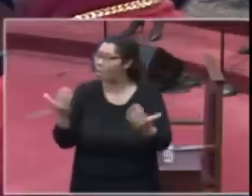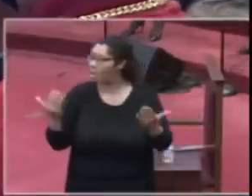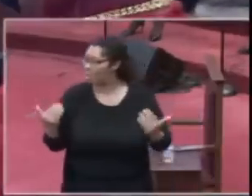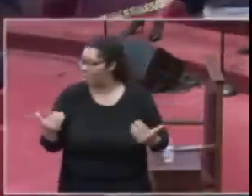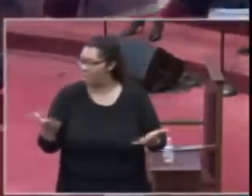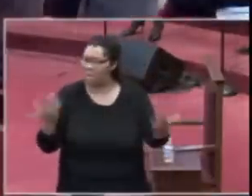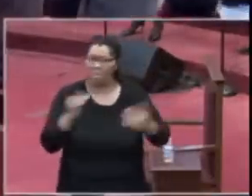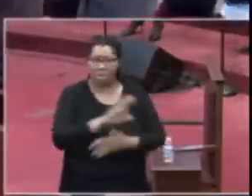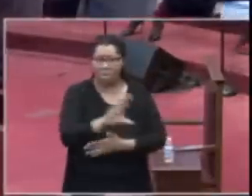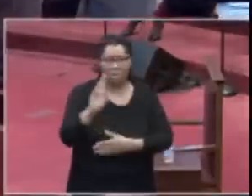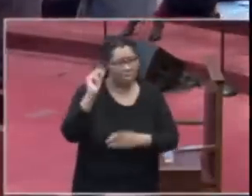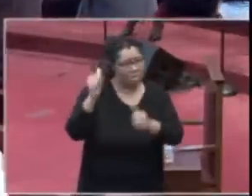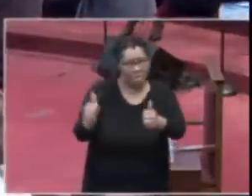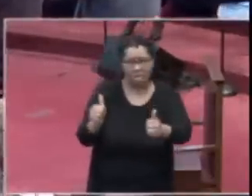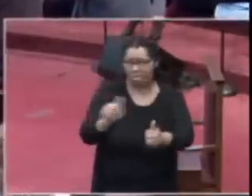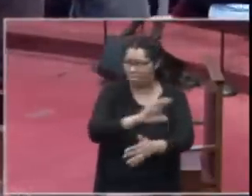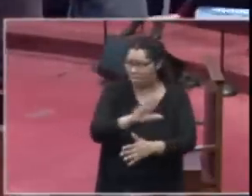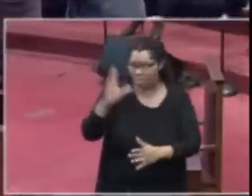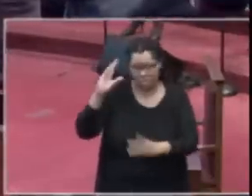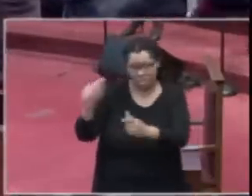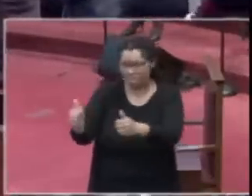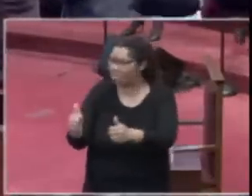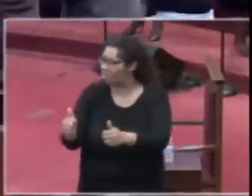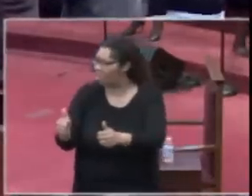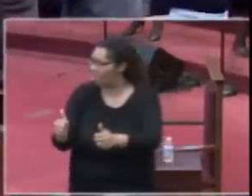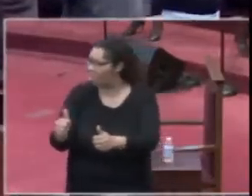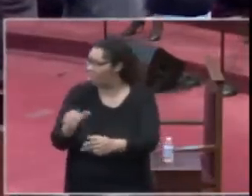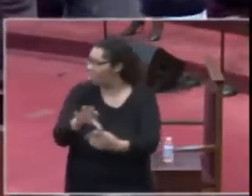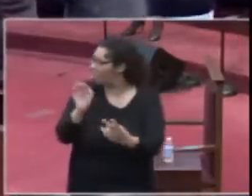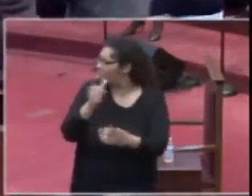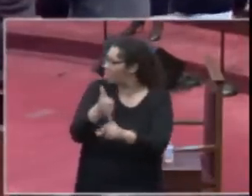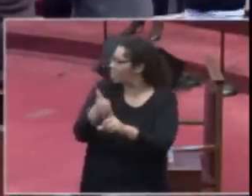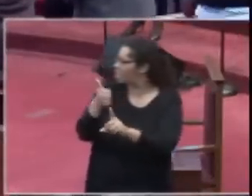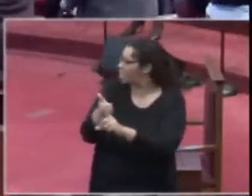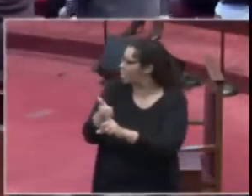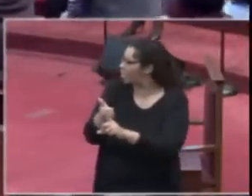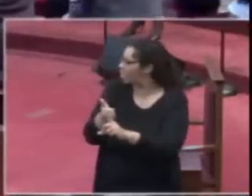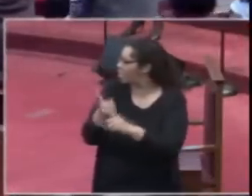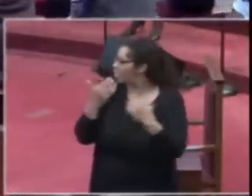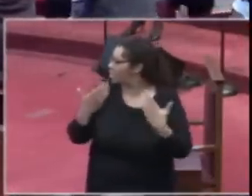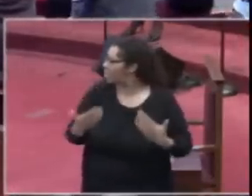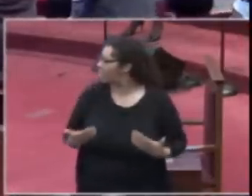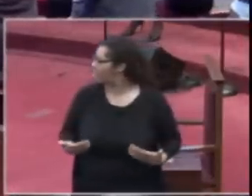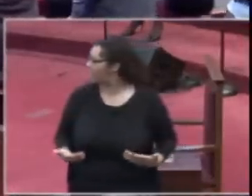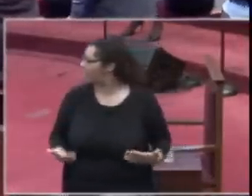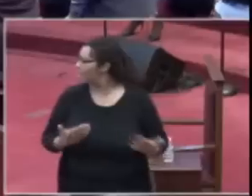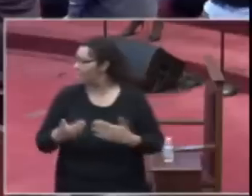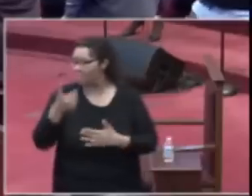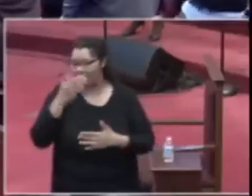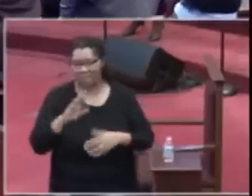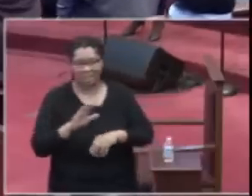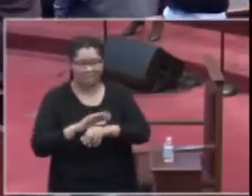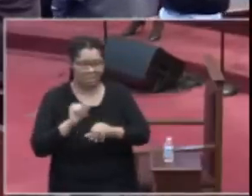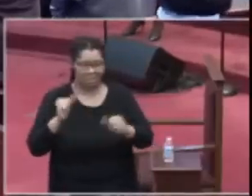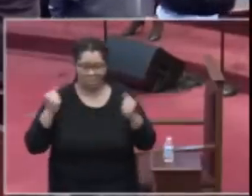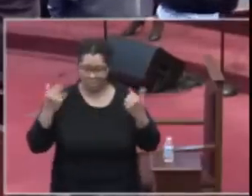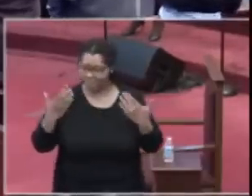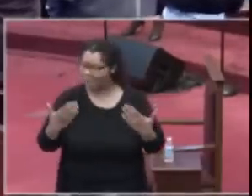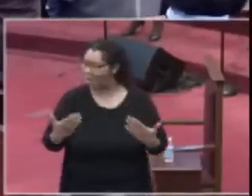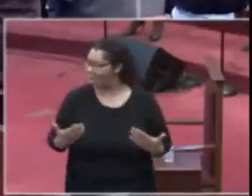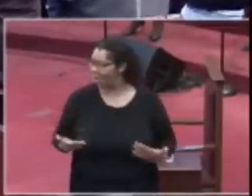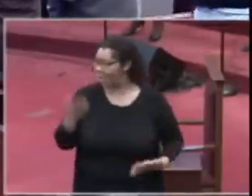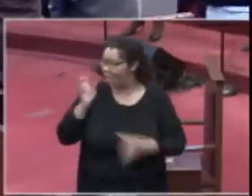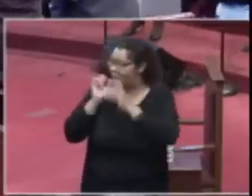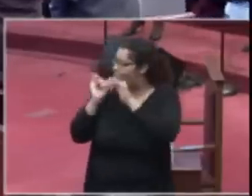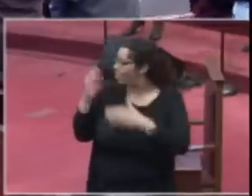a choice, it's a choice. It's a choice, I will be. God bless you. Yep, God